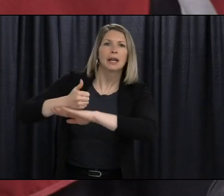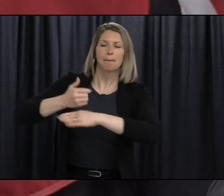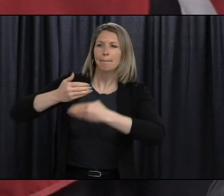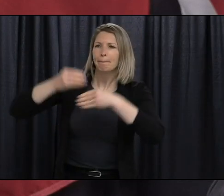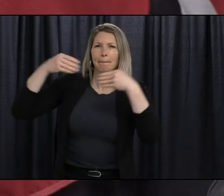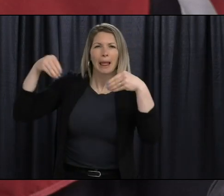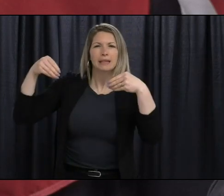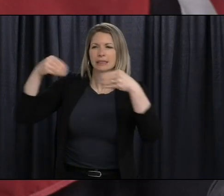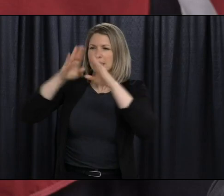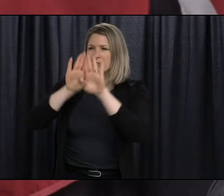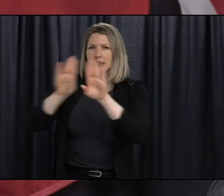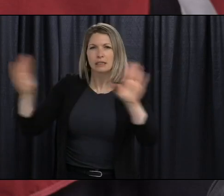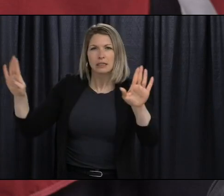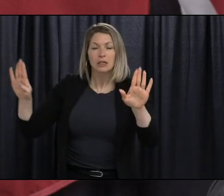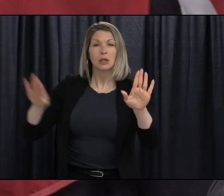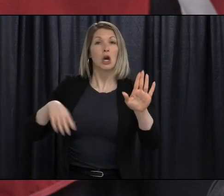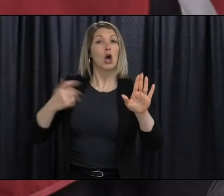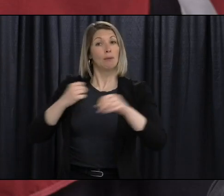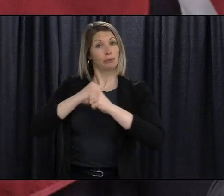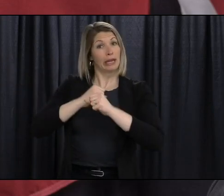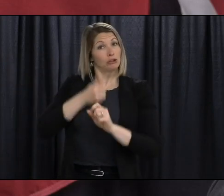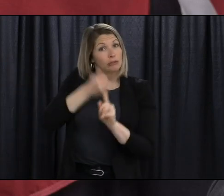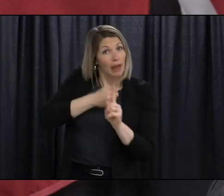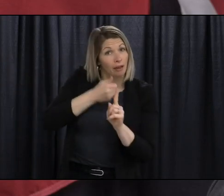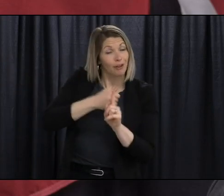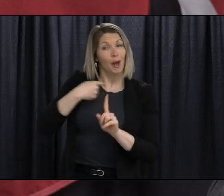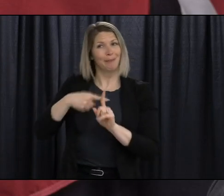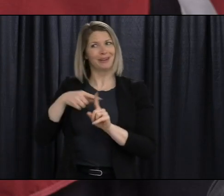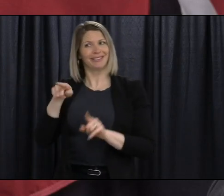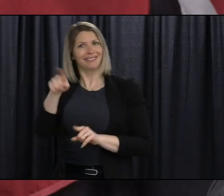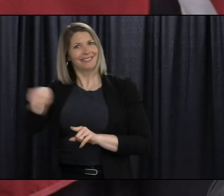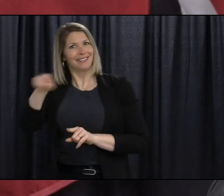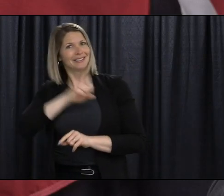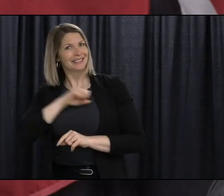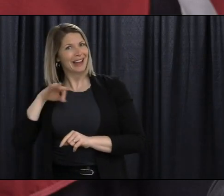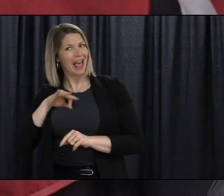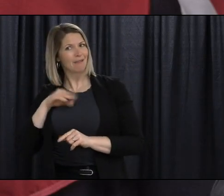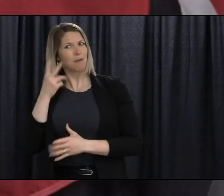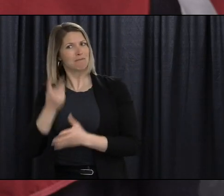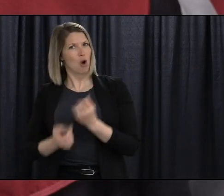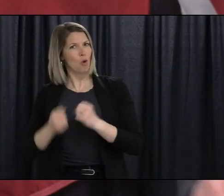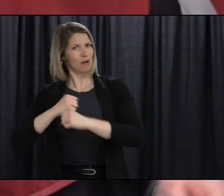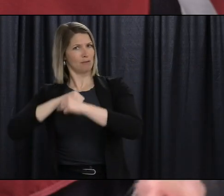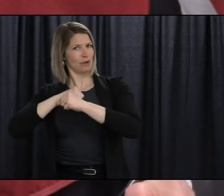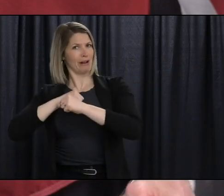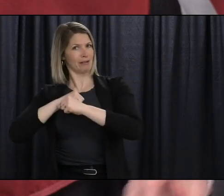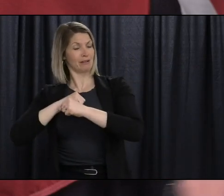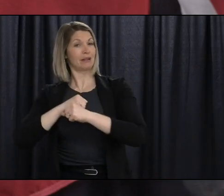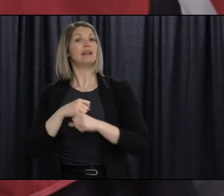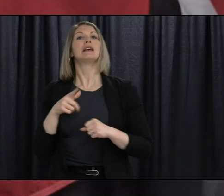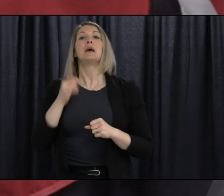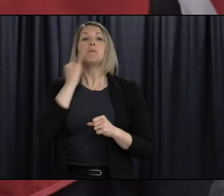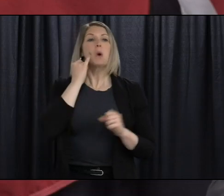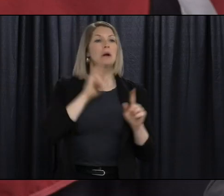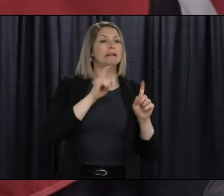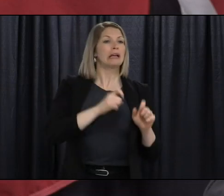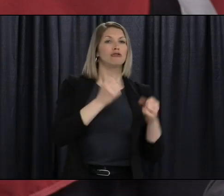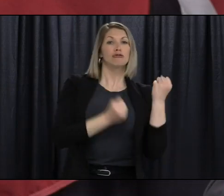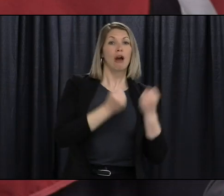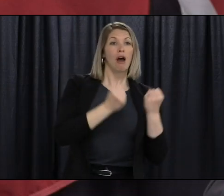protect the workers who will be working on those cars, but also those individuals that may want to take the same vehicle out for a test